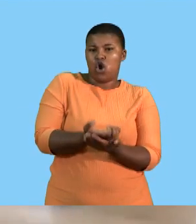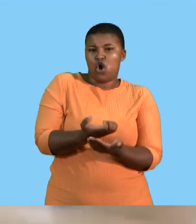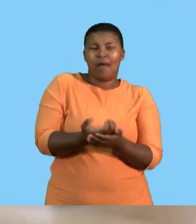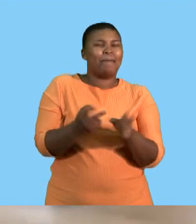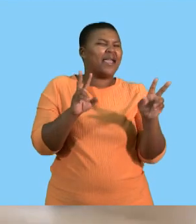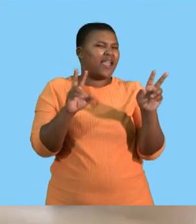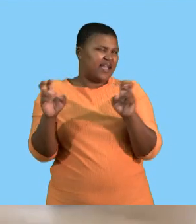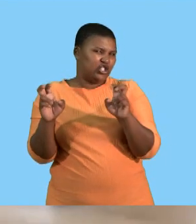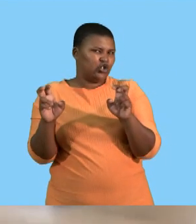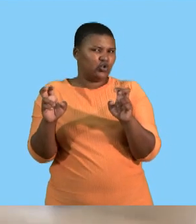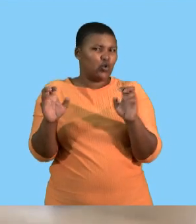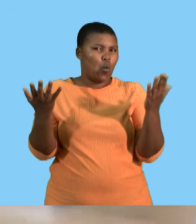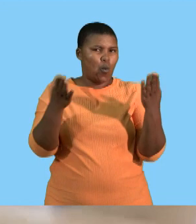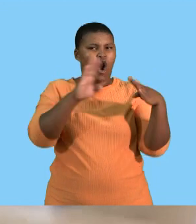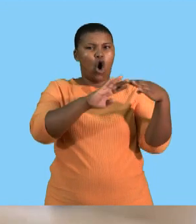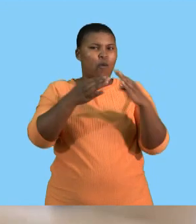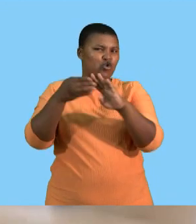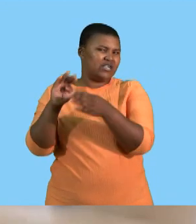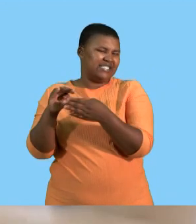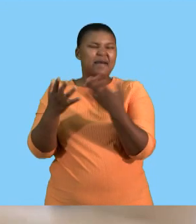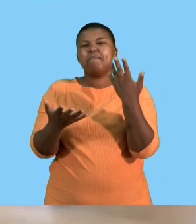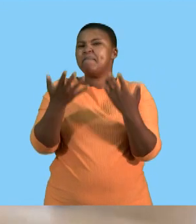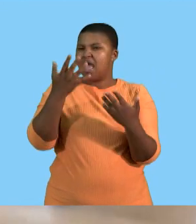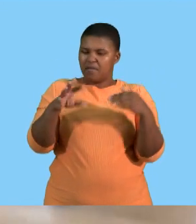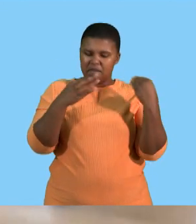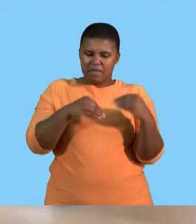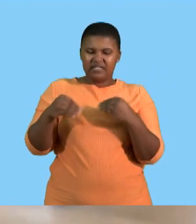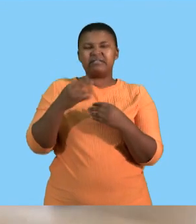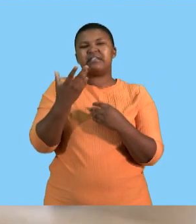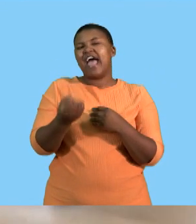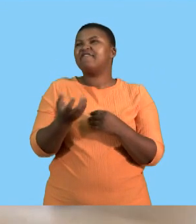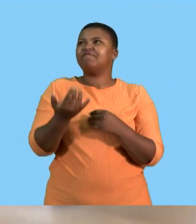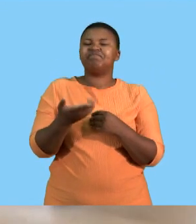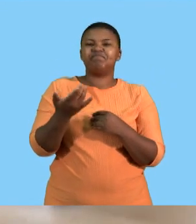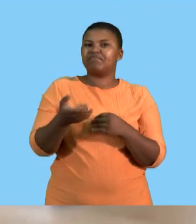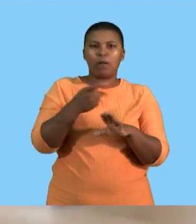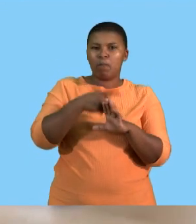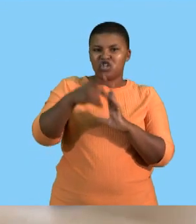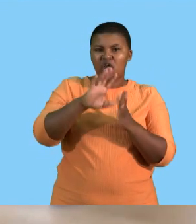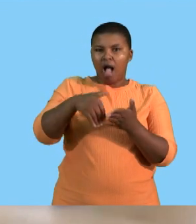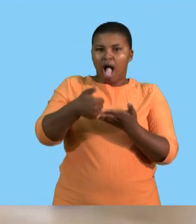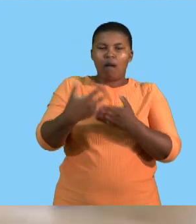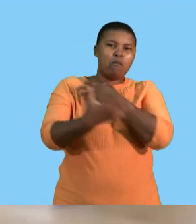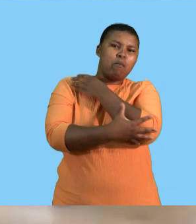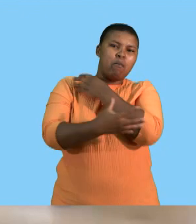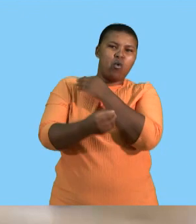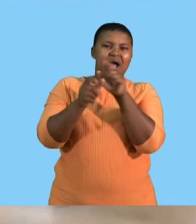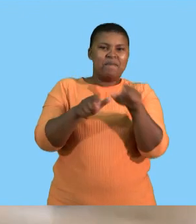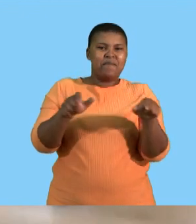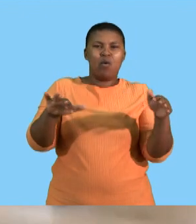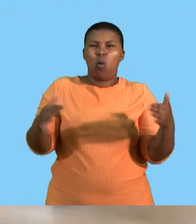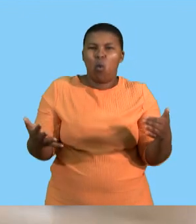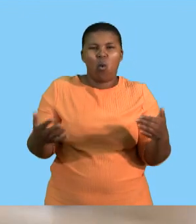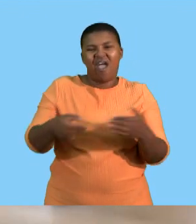issues in the community. So maybe they have a project that addresses poverty or